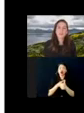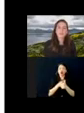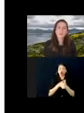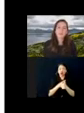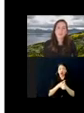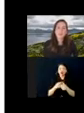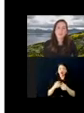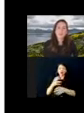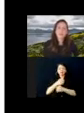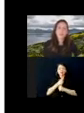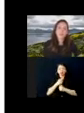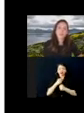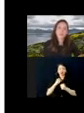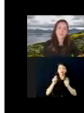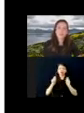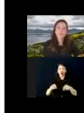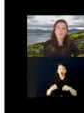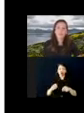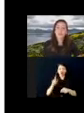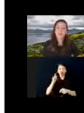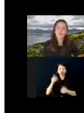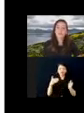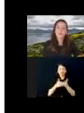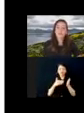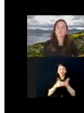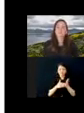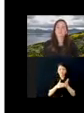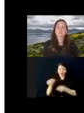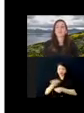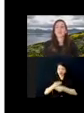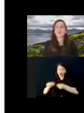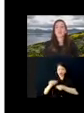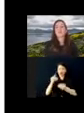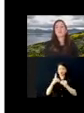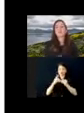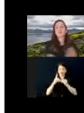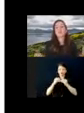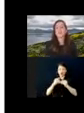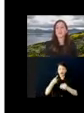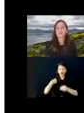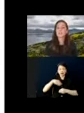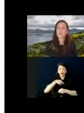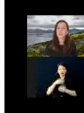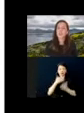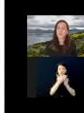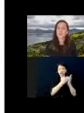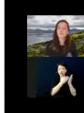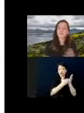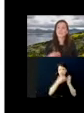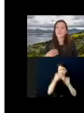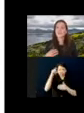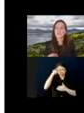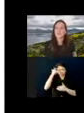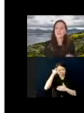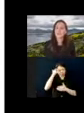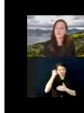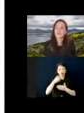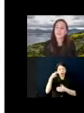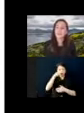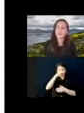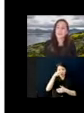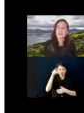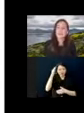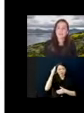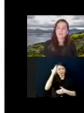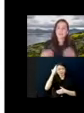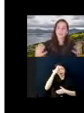with e-commerce. So some of the things that we learn from our global literature review, for example, is if you look at the experience in China, which as we all know with Alibaba